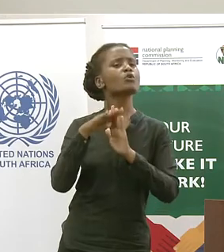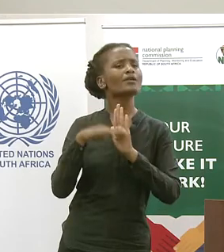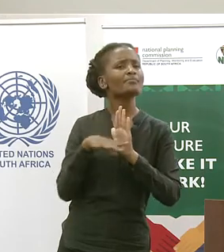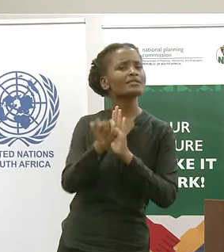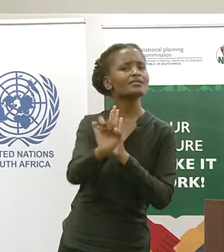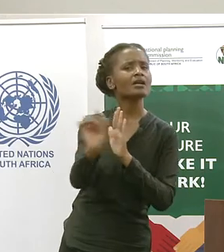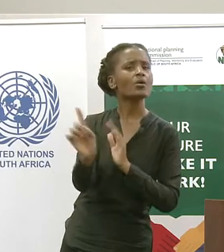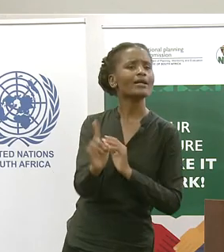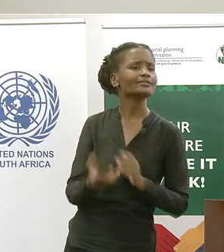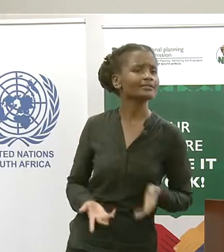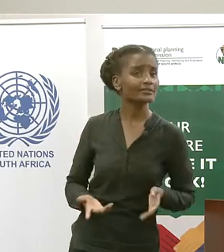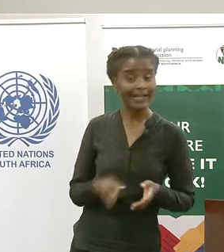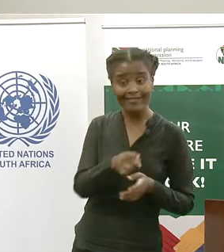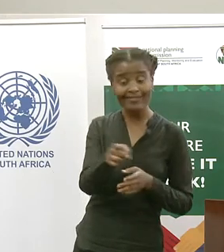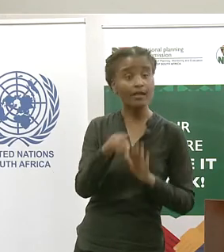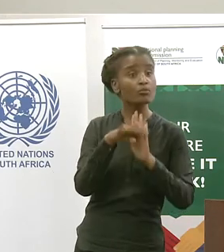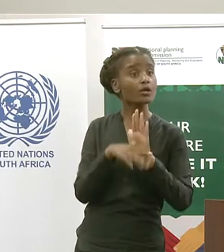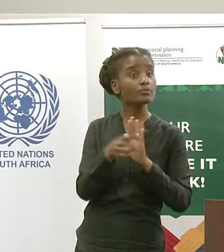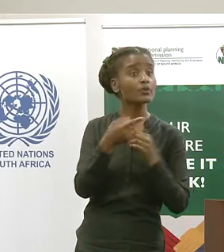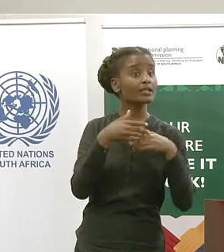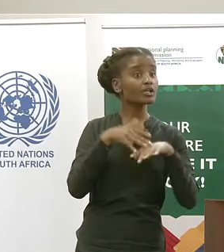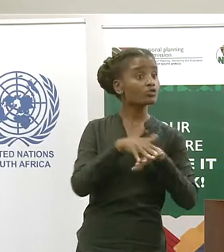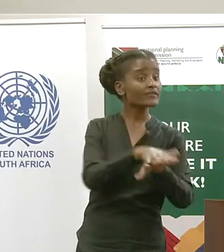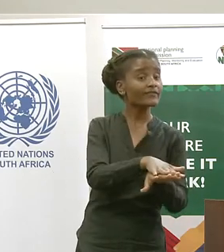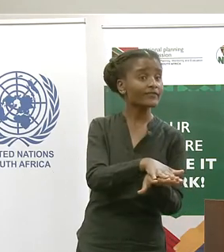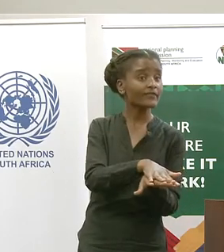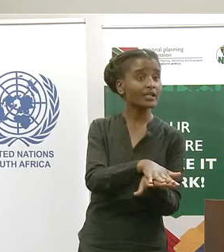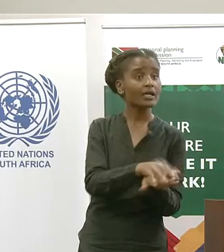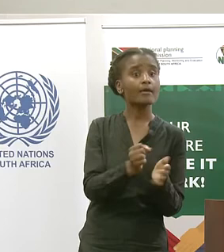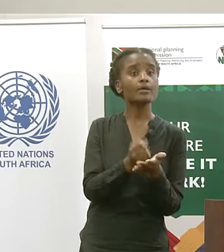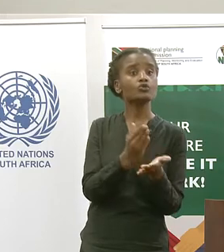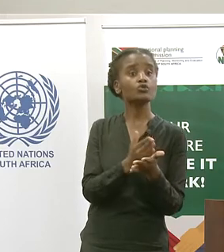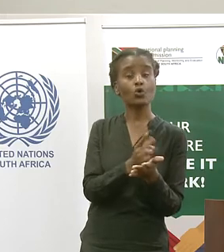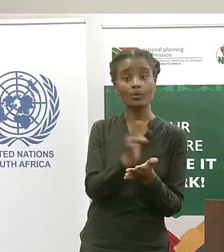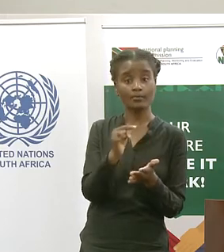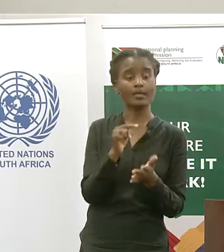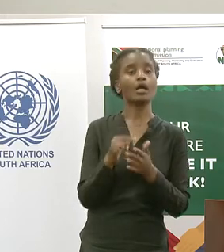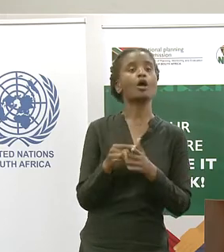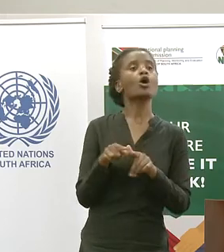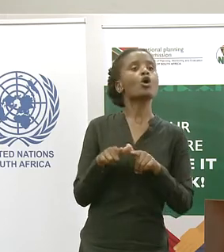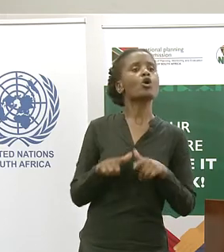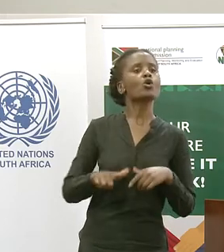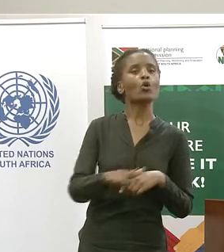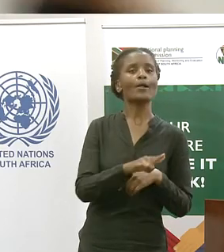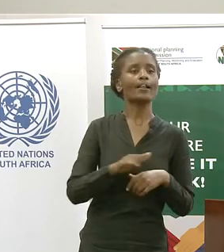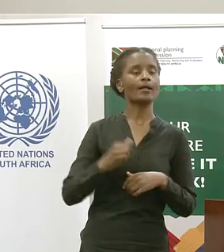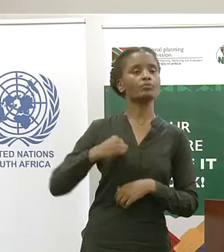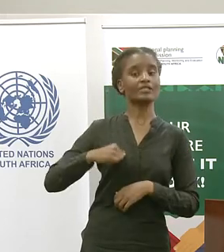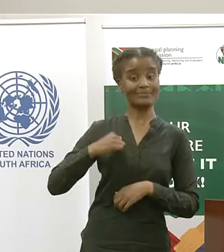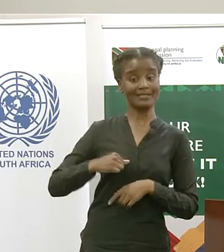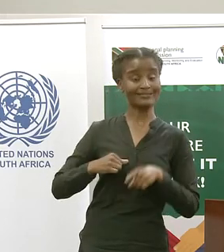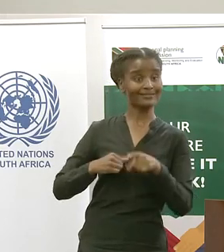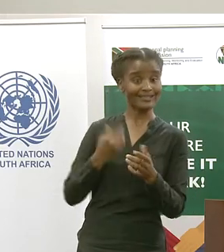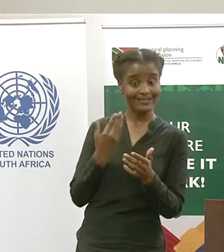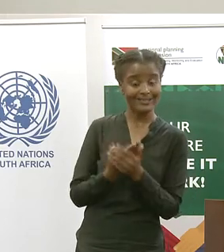their programs so inclusive that they, at the end of the day, come down to a local municipality and have those